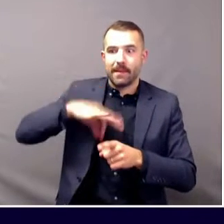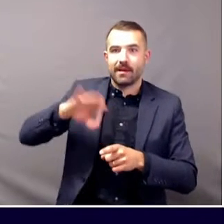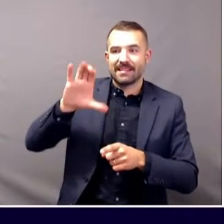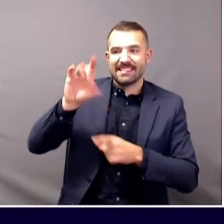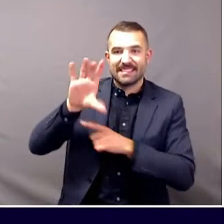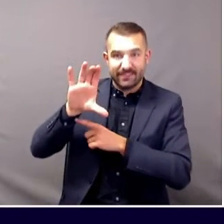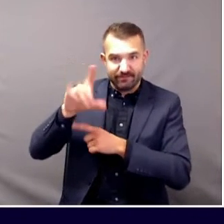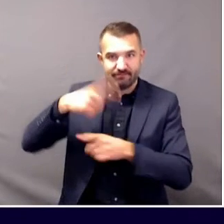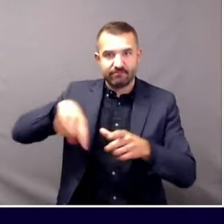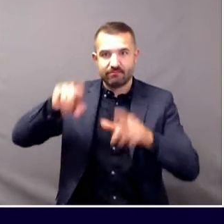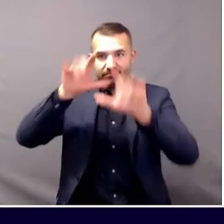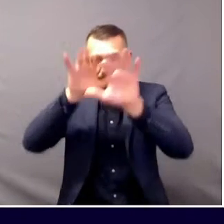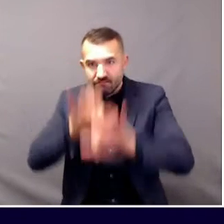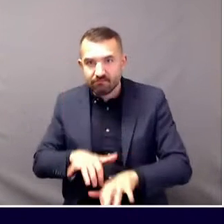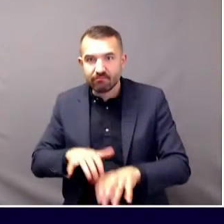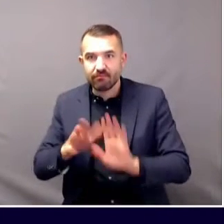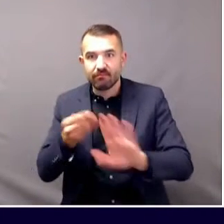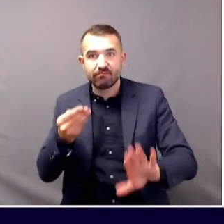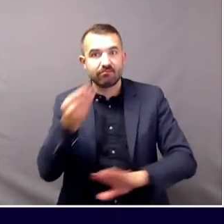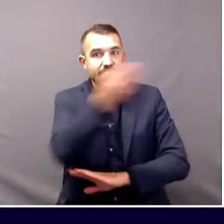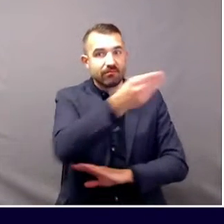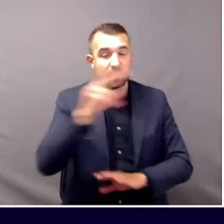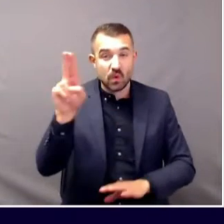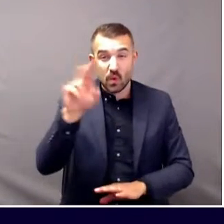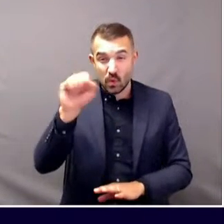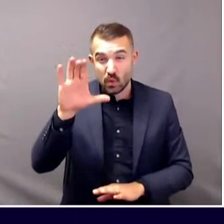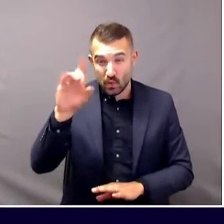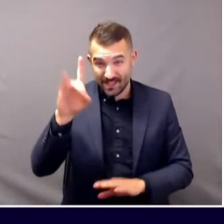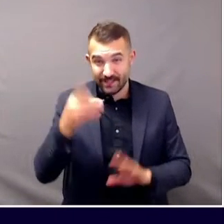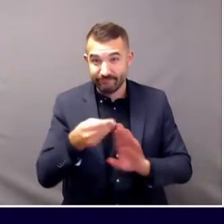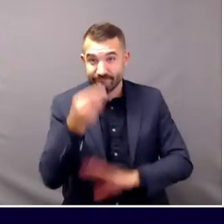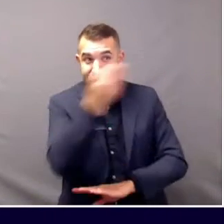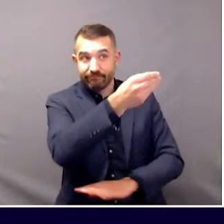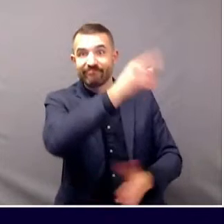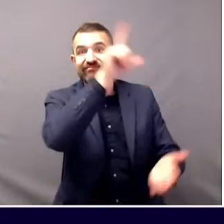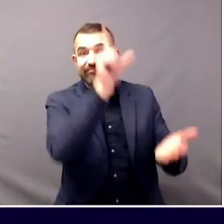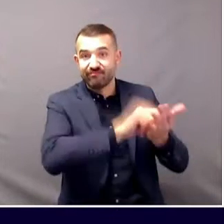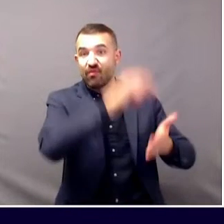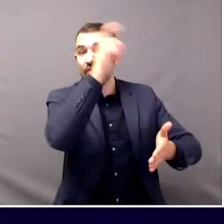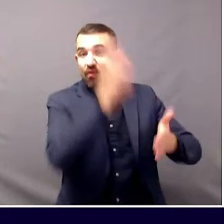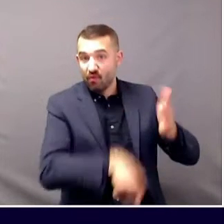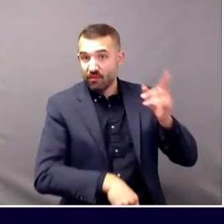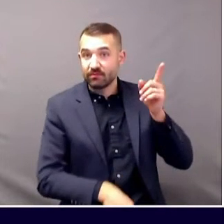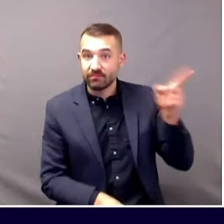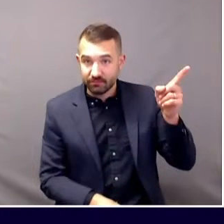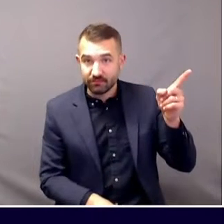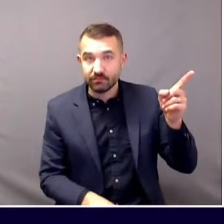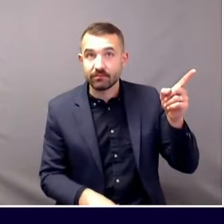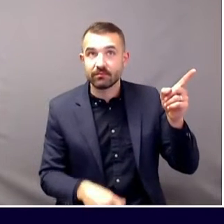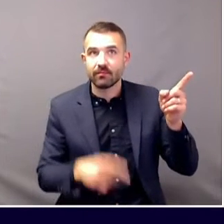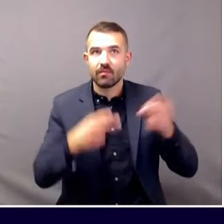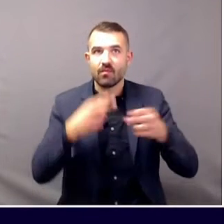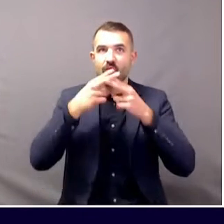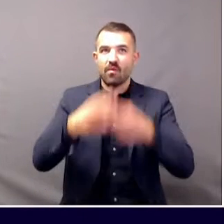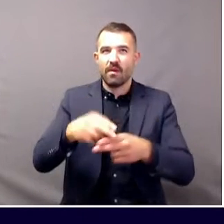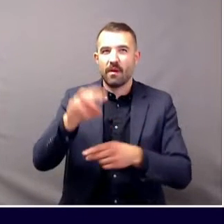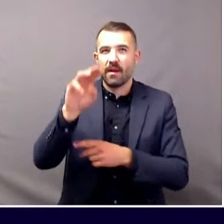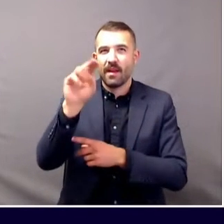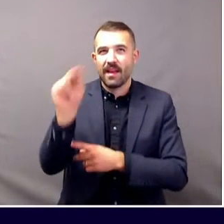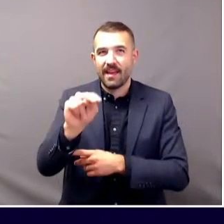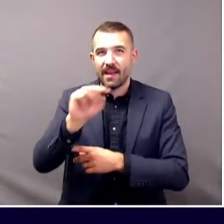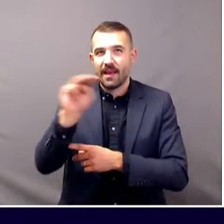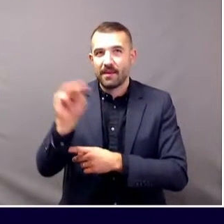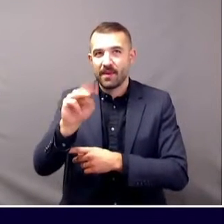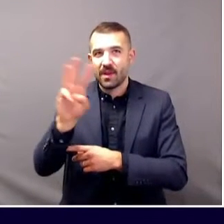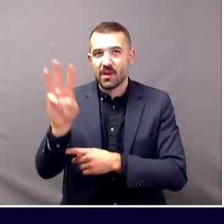scientific publication. It was published in the US CDC's flagship journal called the MMWR. And we